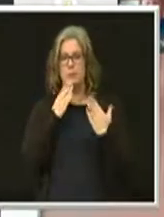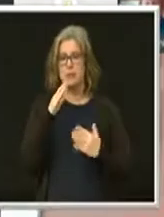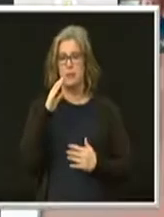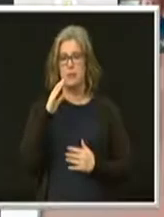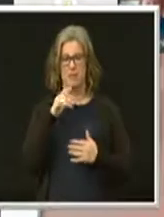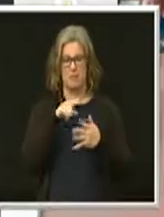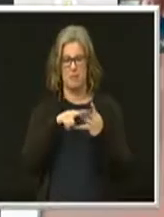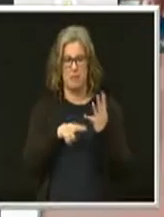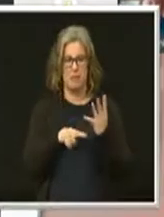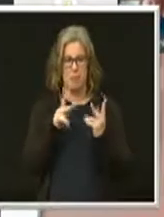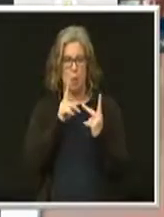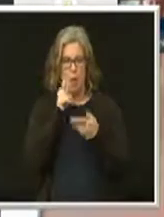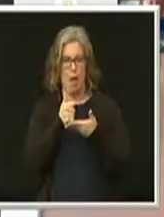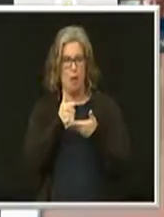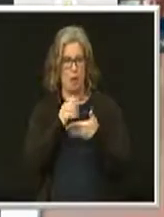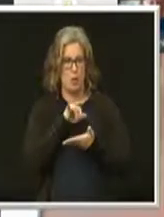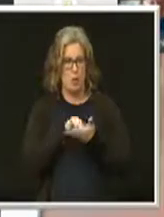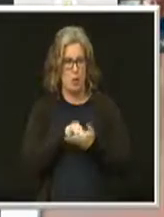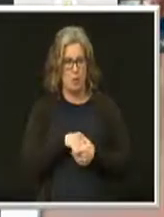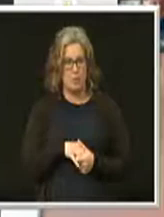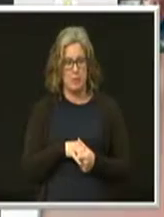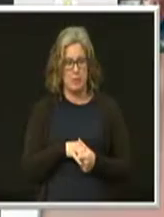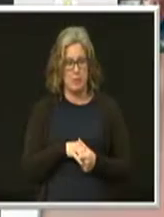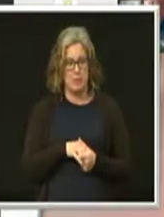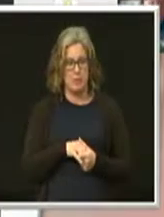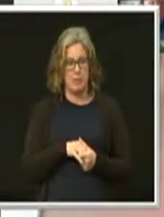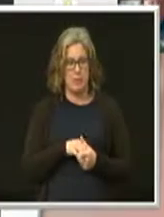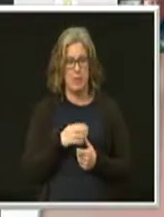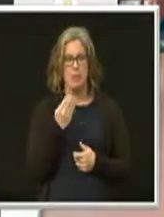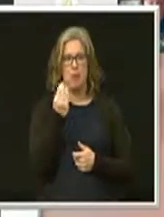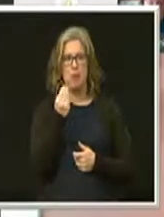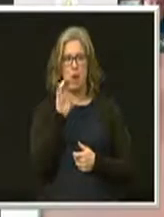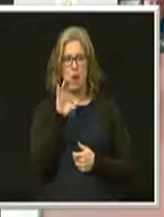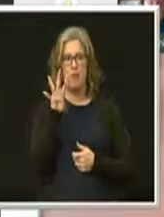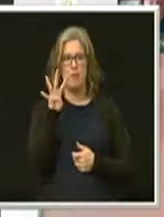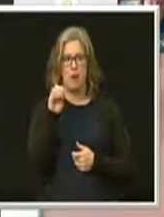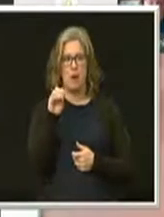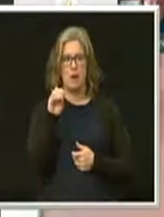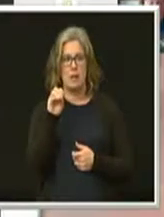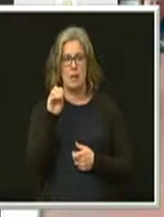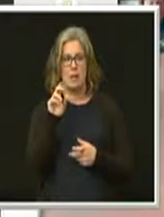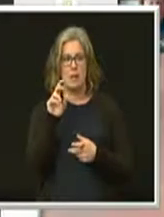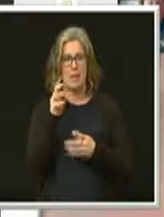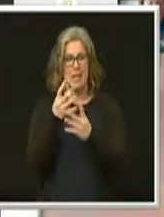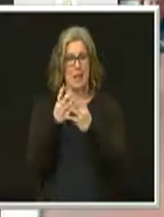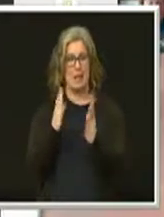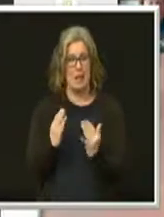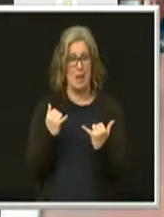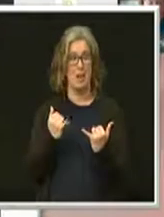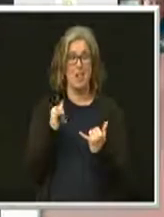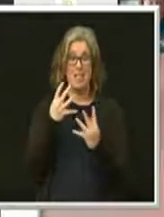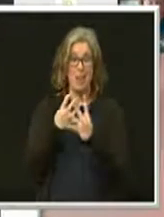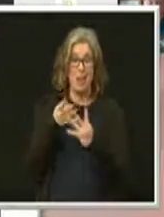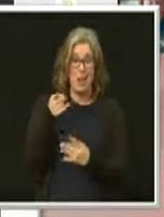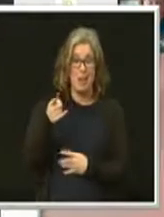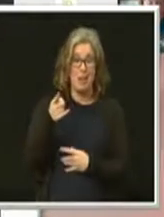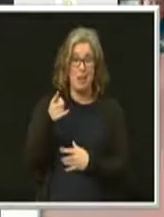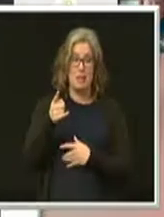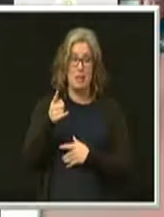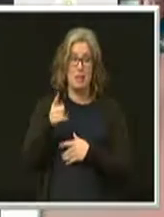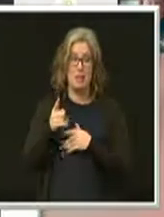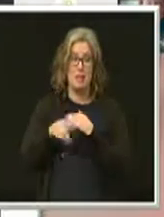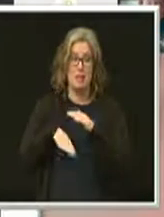following partners that have helped us to do that, to be at about 1,440 inmates right now. I mean, that's in a jail that our capacity is